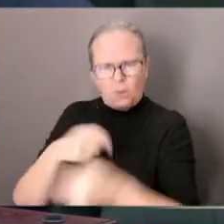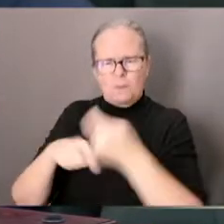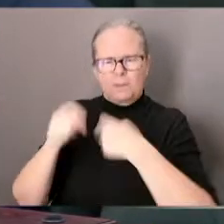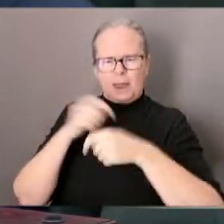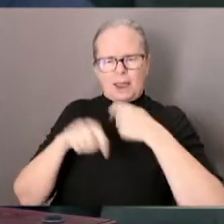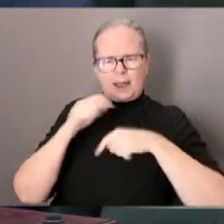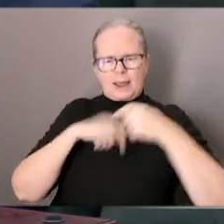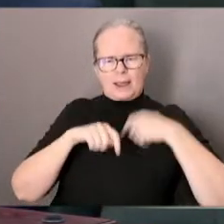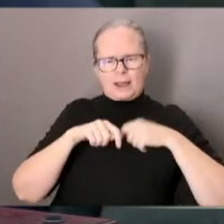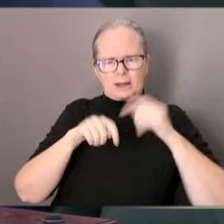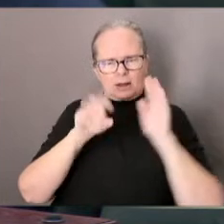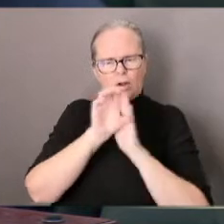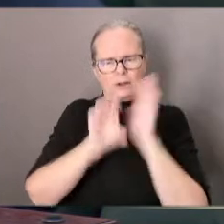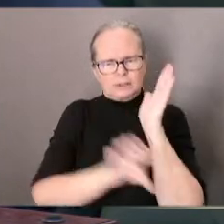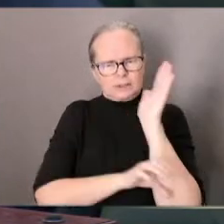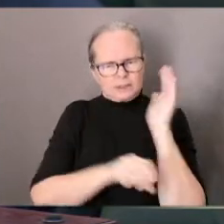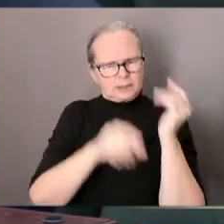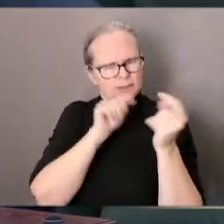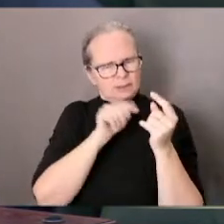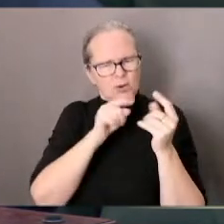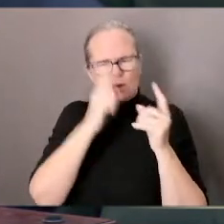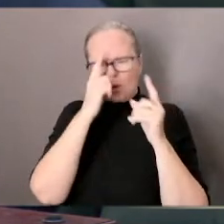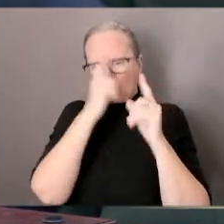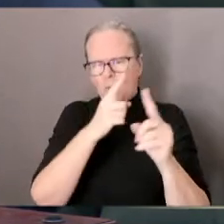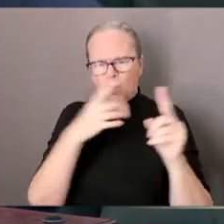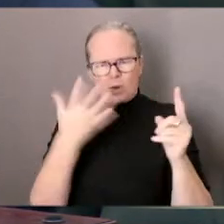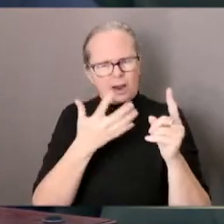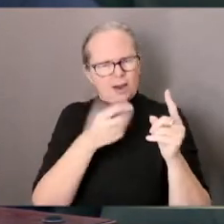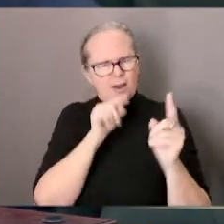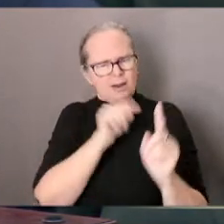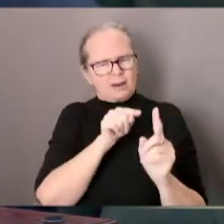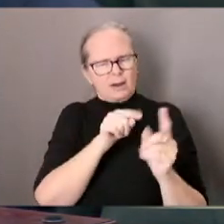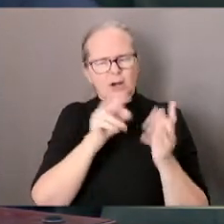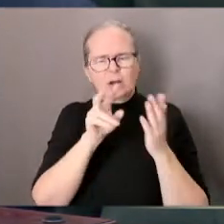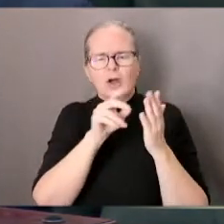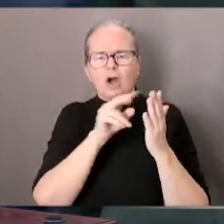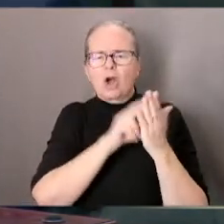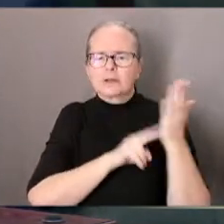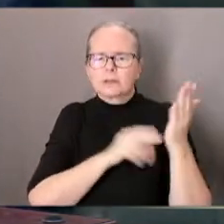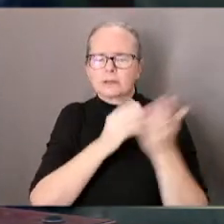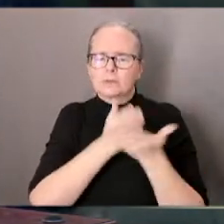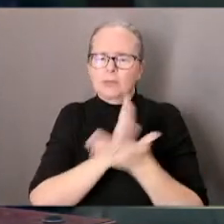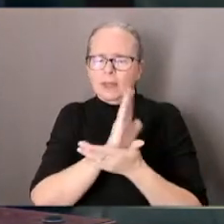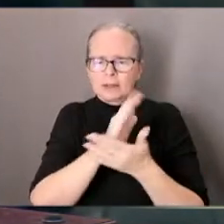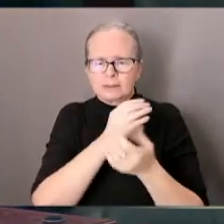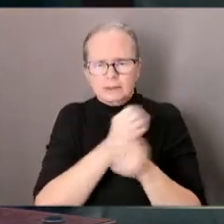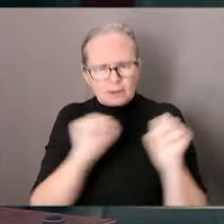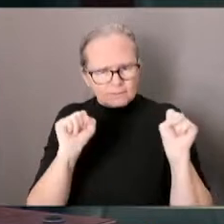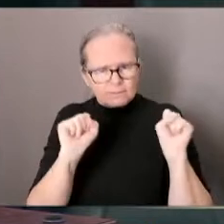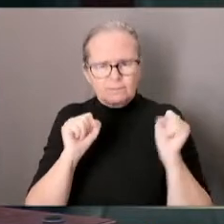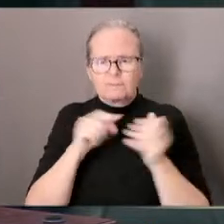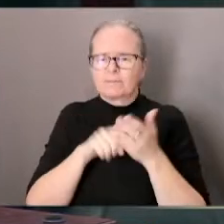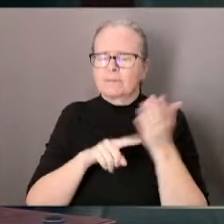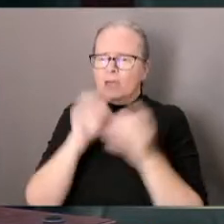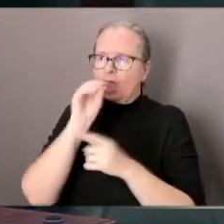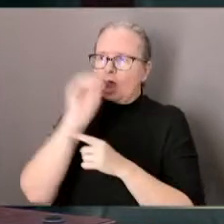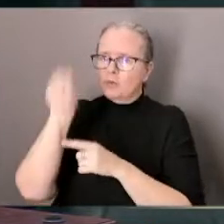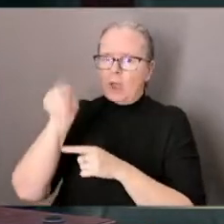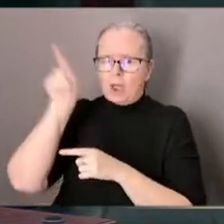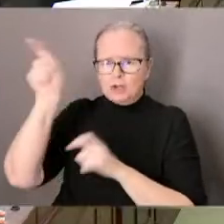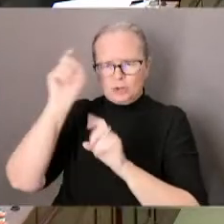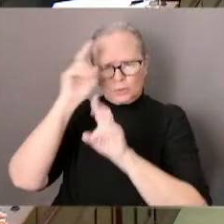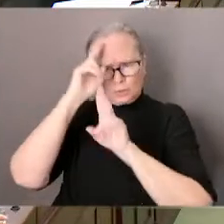charter of rice and freedoms and make sure that Ottawa is respecting both First Nations sovereignty rights as well as our rights under the